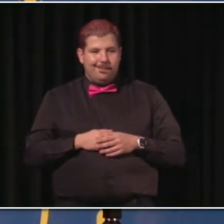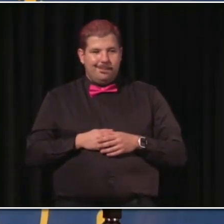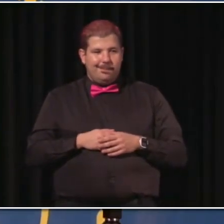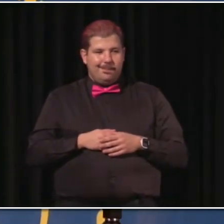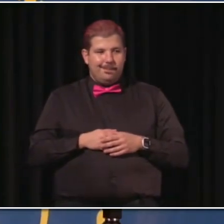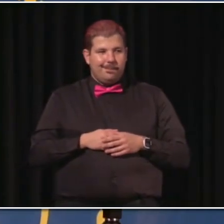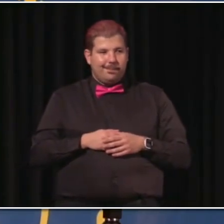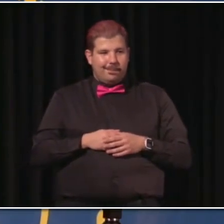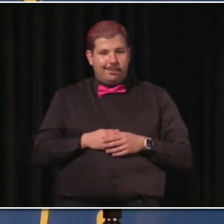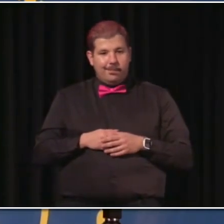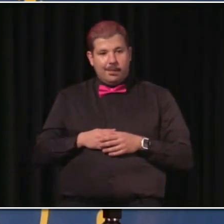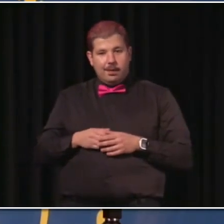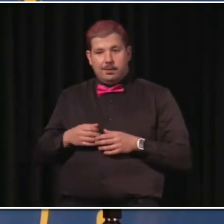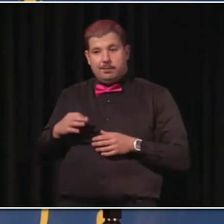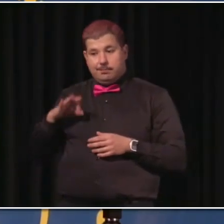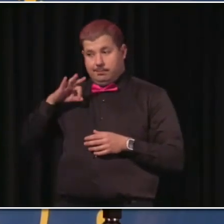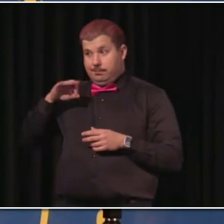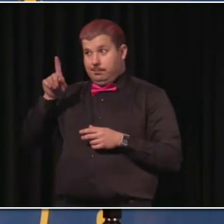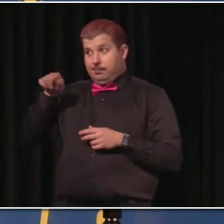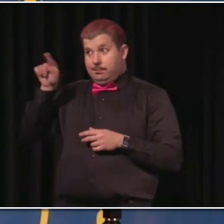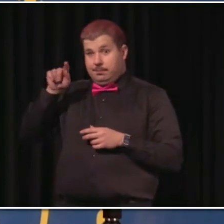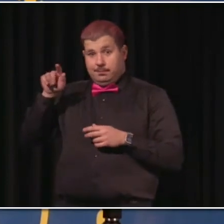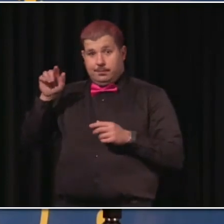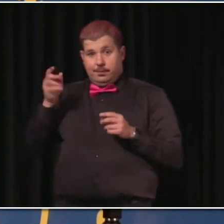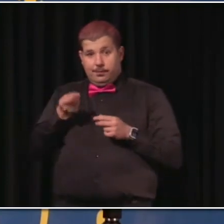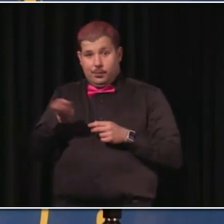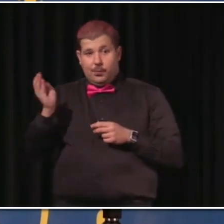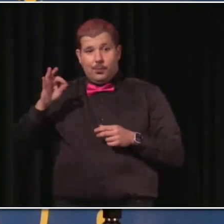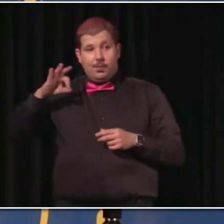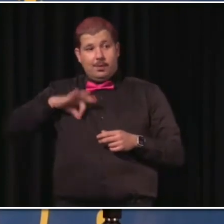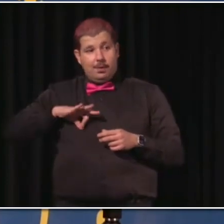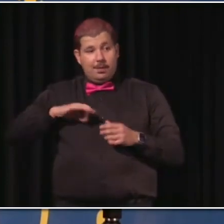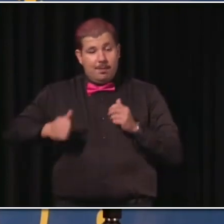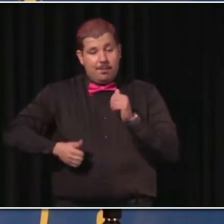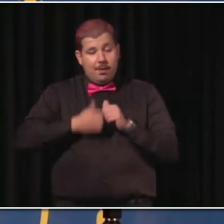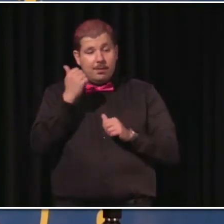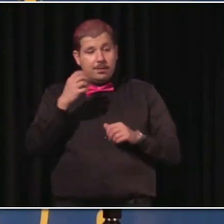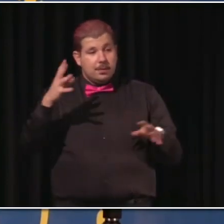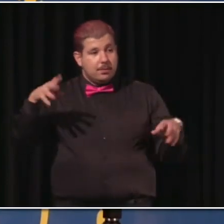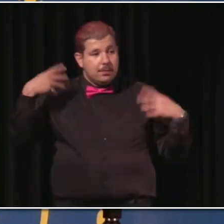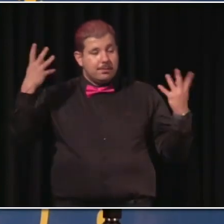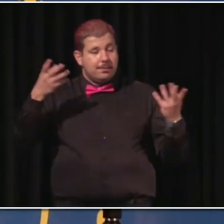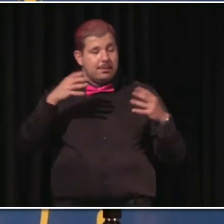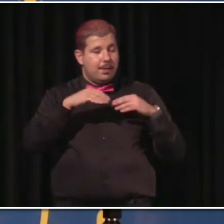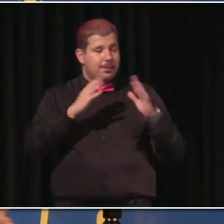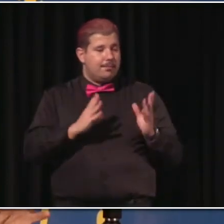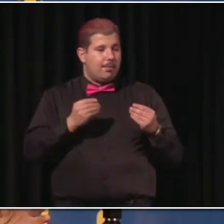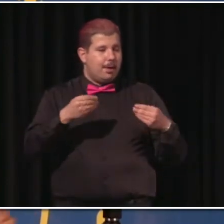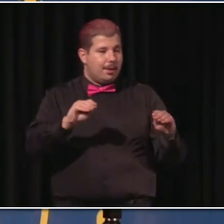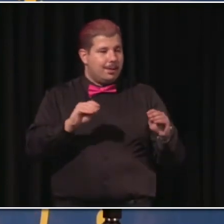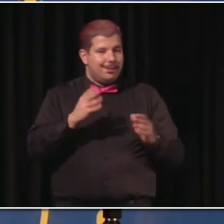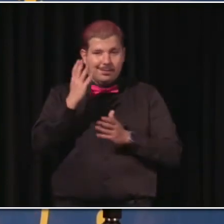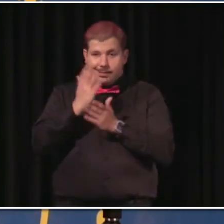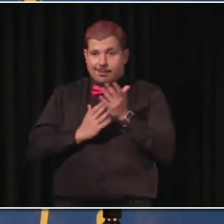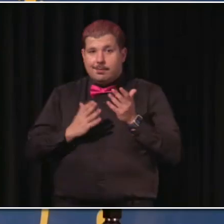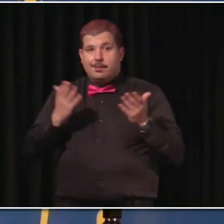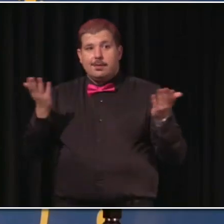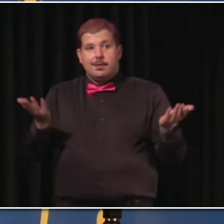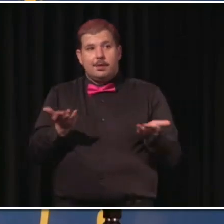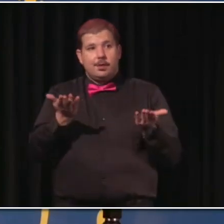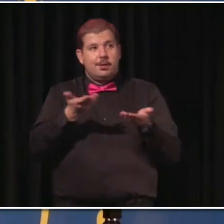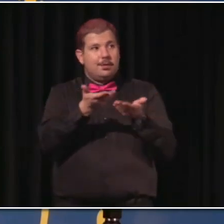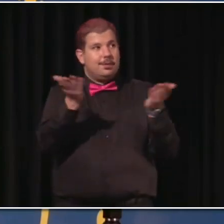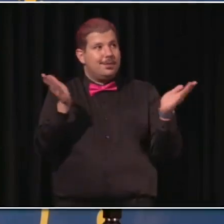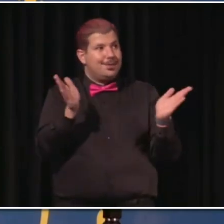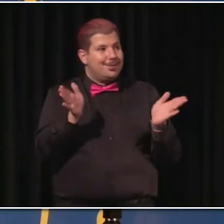And the fortunate few who've gained the most from this insane housing market, some of whom are here in this